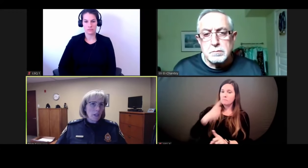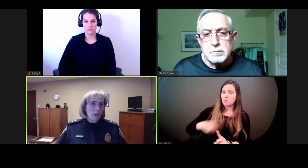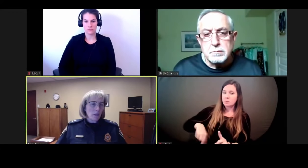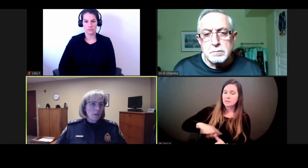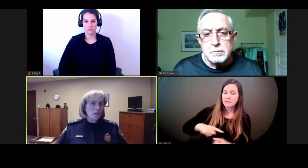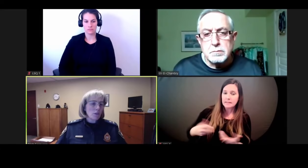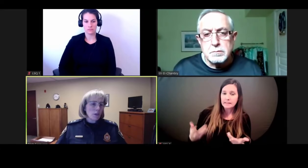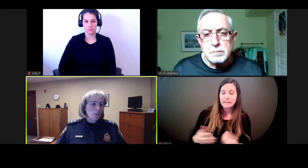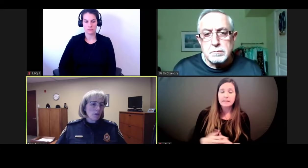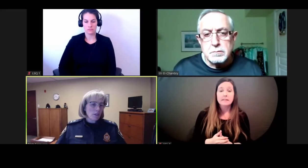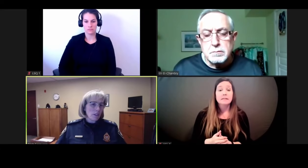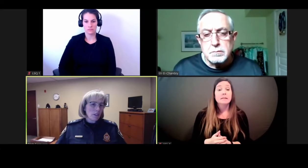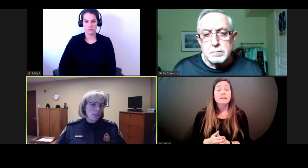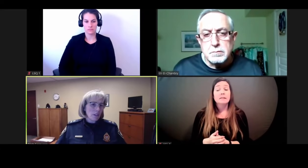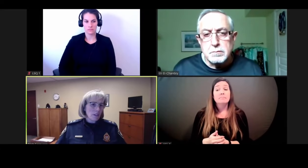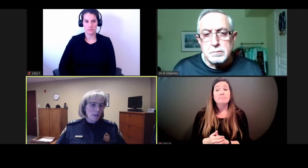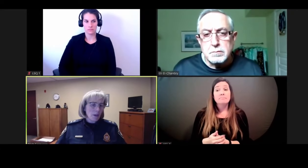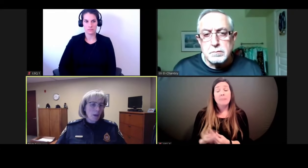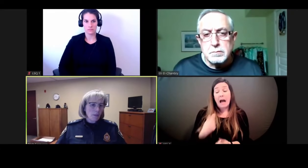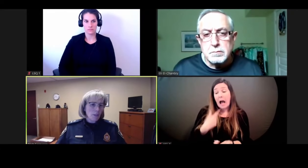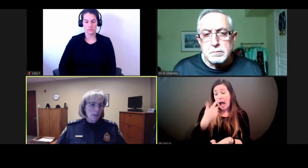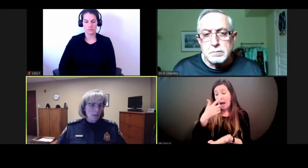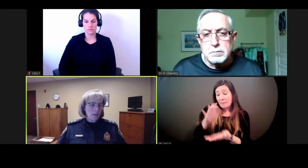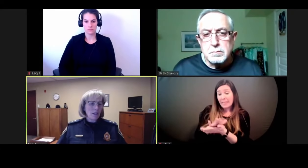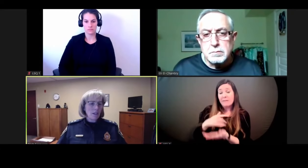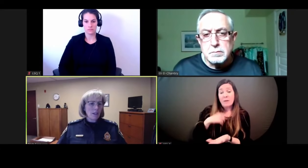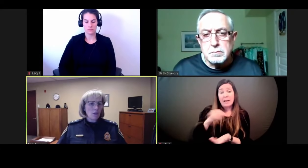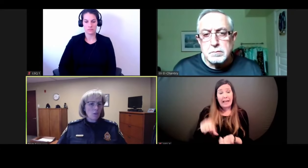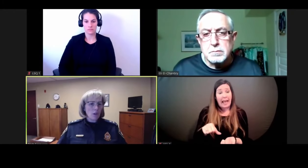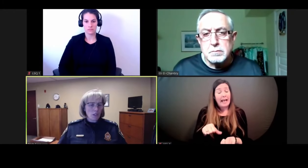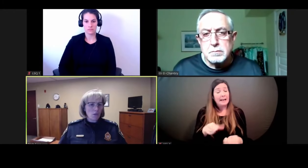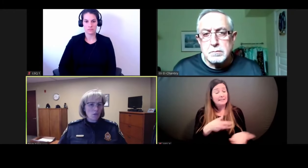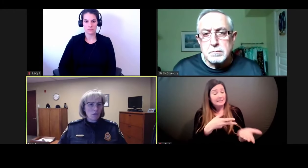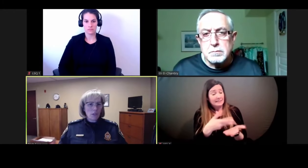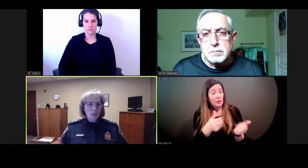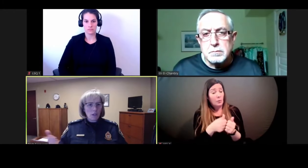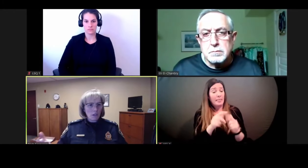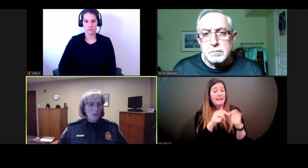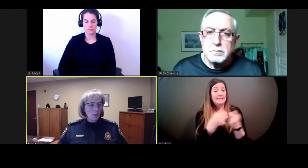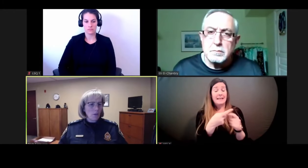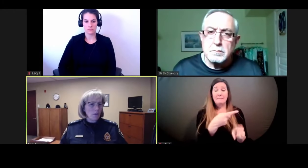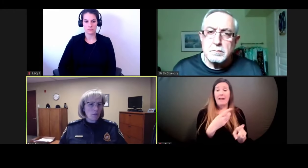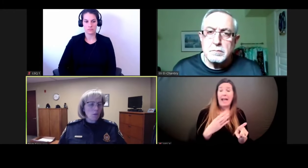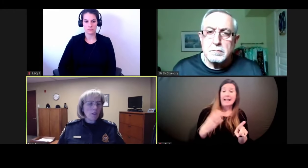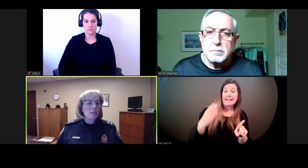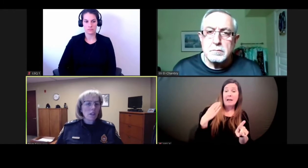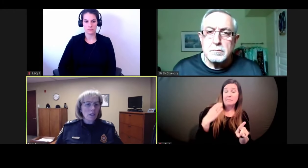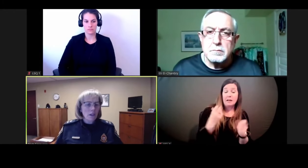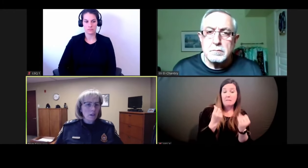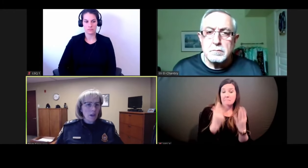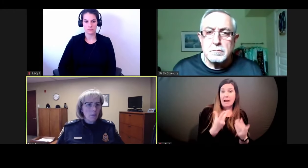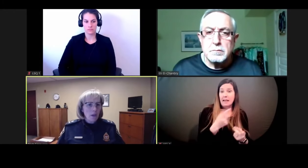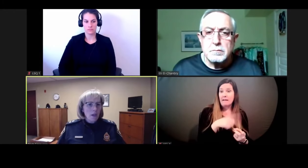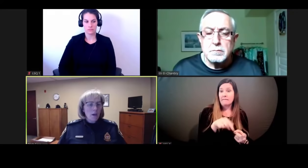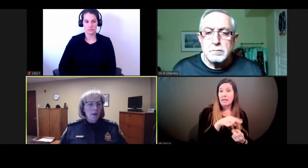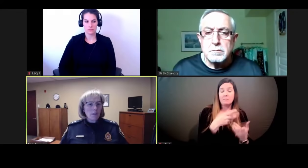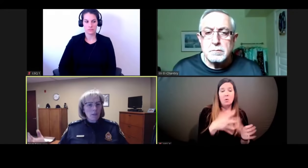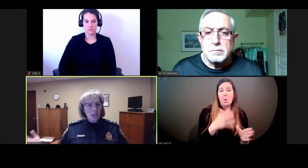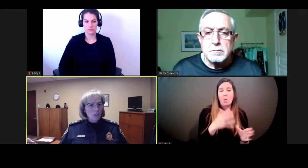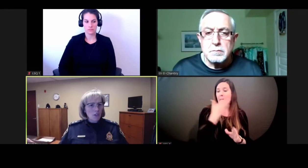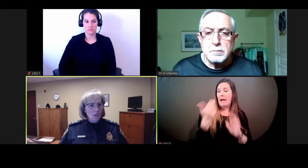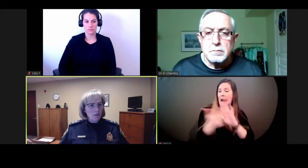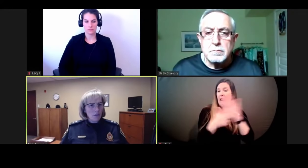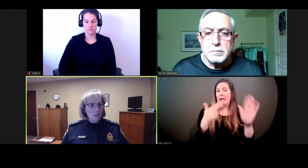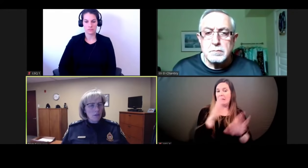we can appeal to a number of the team captains because they don't want to, a number of them don't want to sully their name by some of